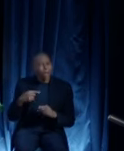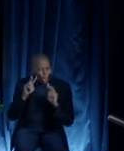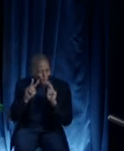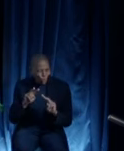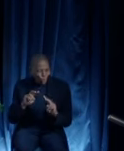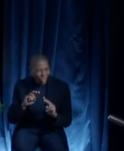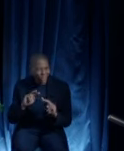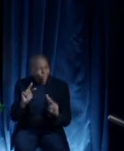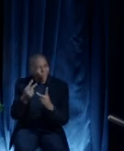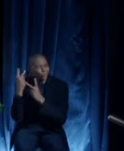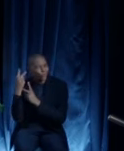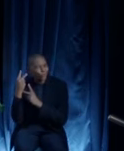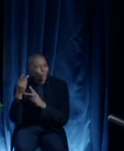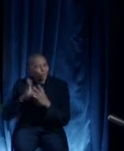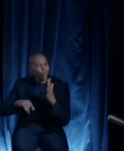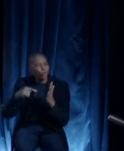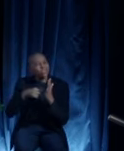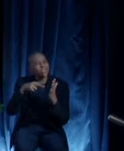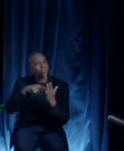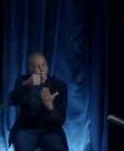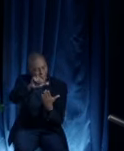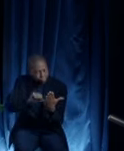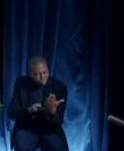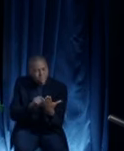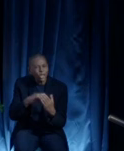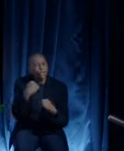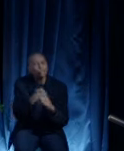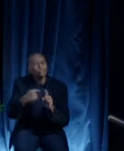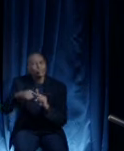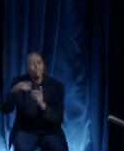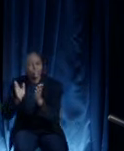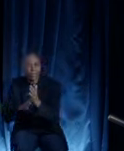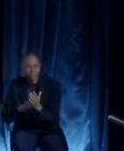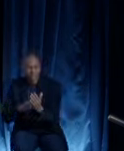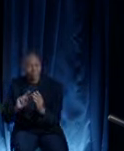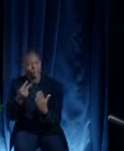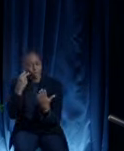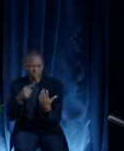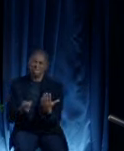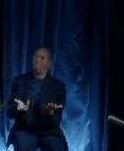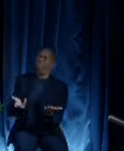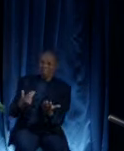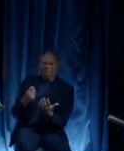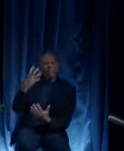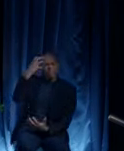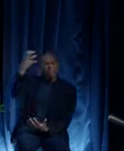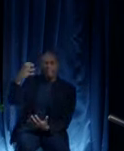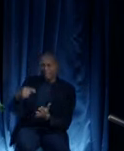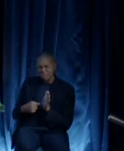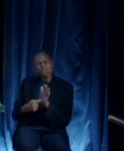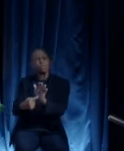tell you, this one is fantastic. The king is treated as a highly gullible clown who spent all his days rollicking with rent